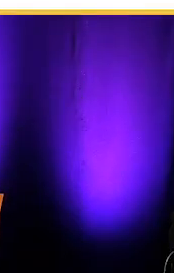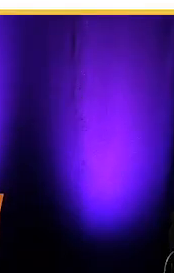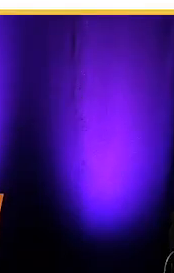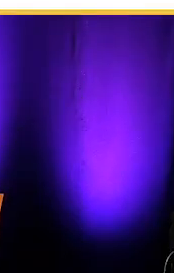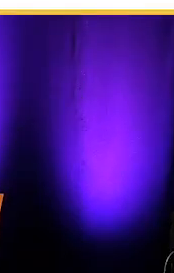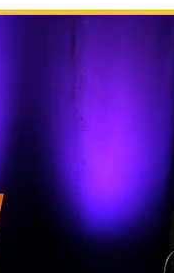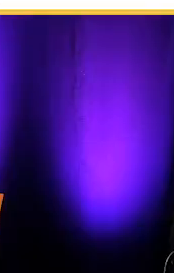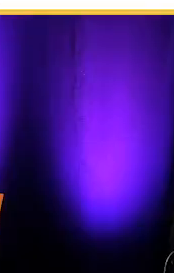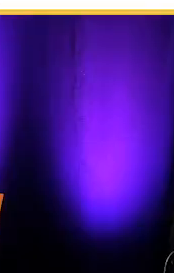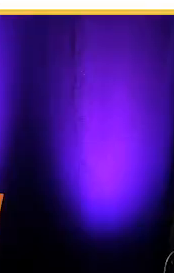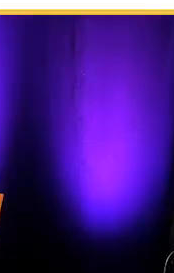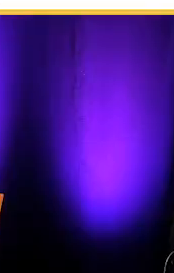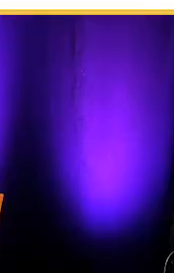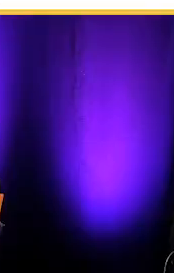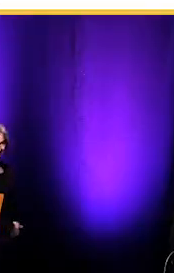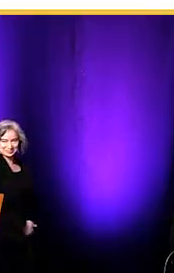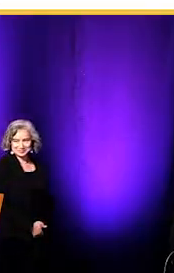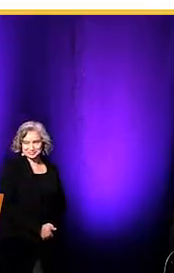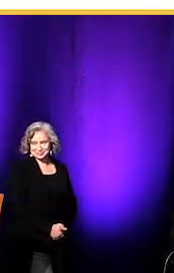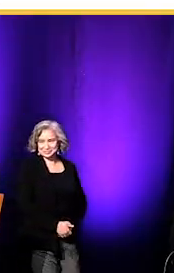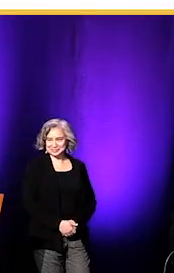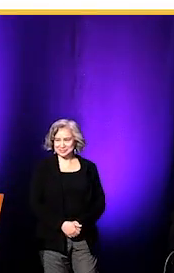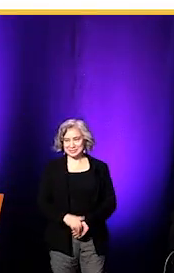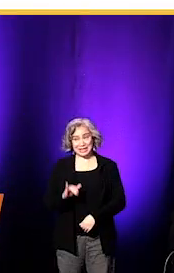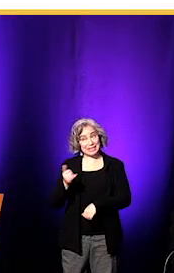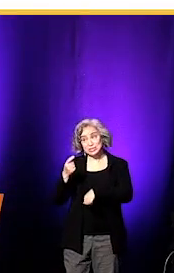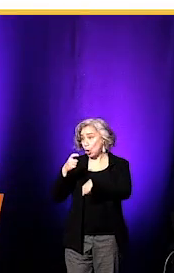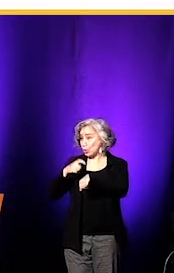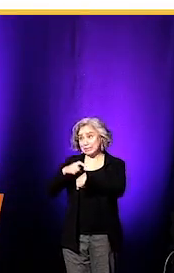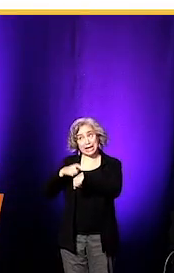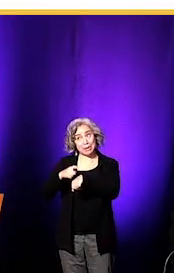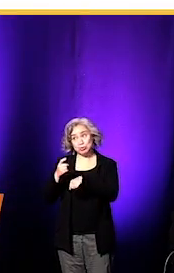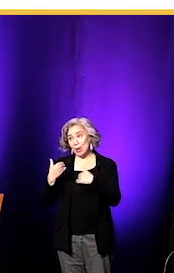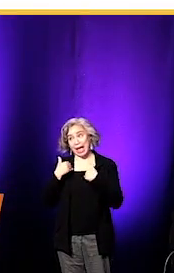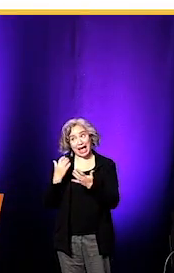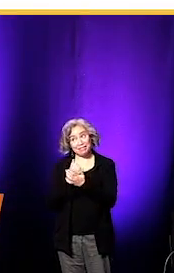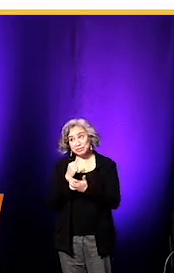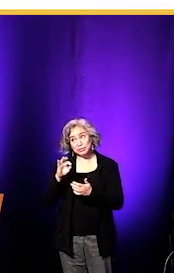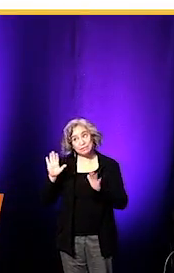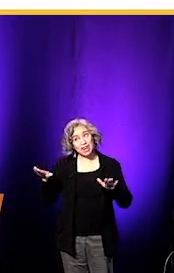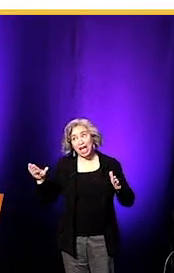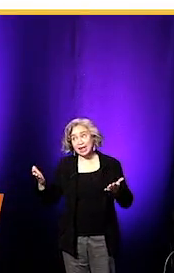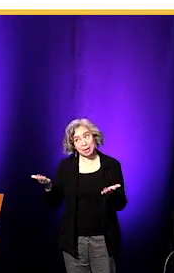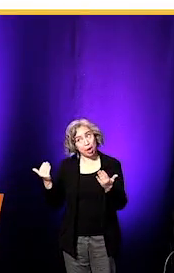fly if you're gonna fly. This is the only time your body's gonna be 3 feet off the ground like that.